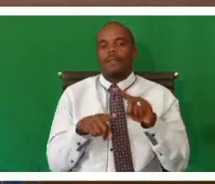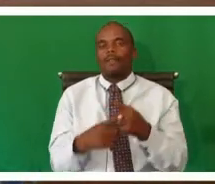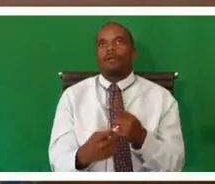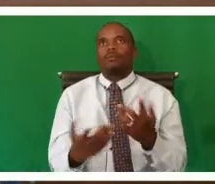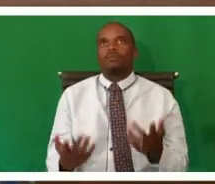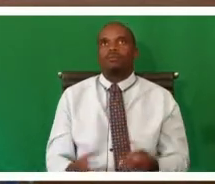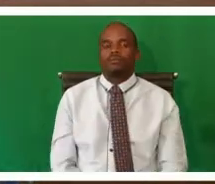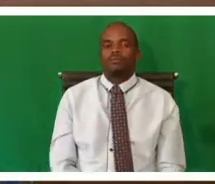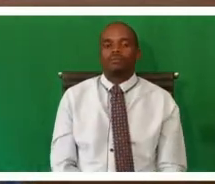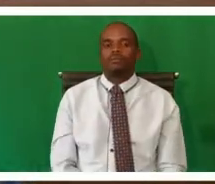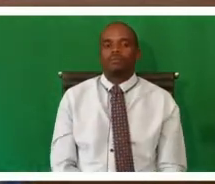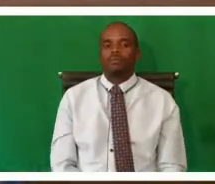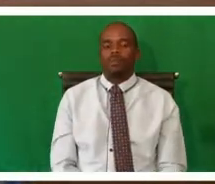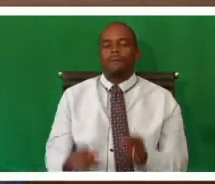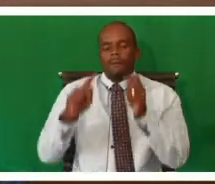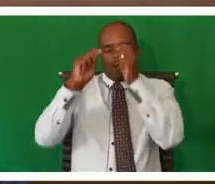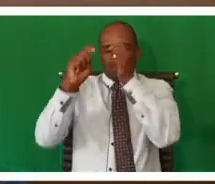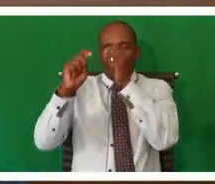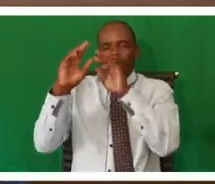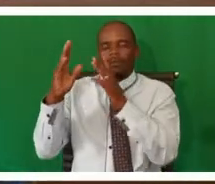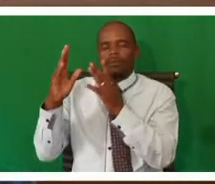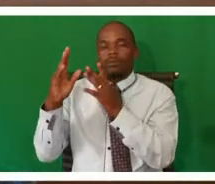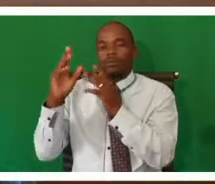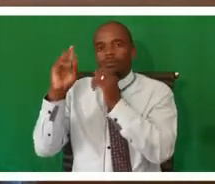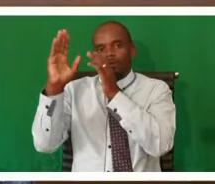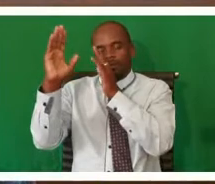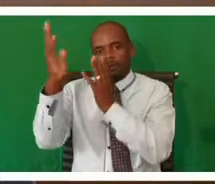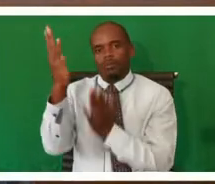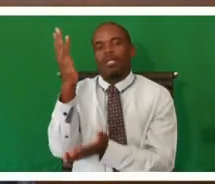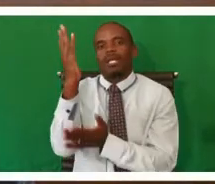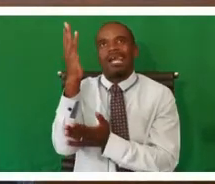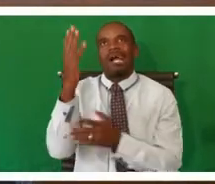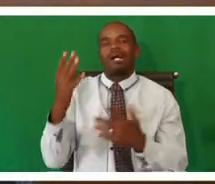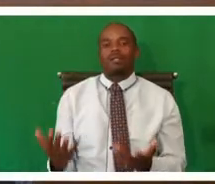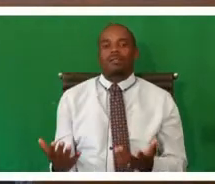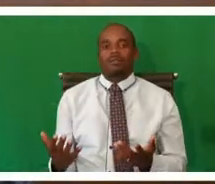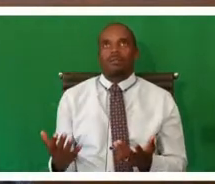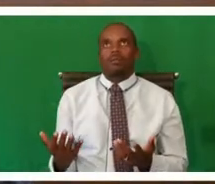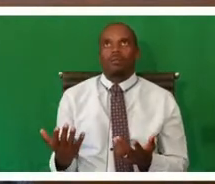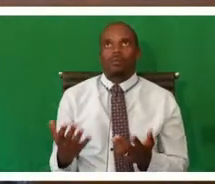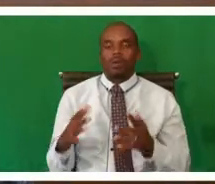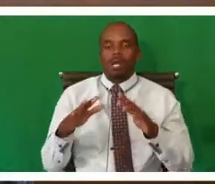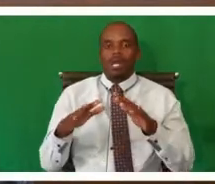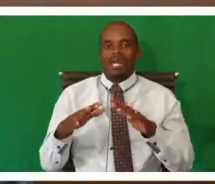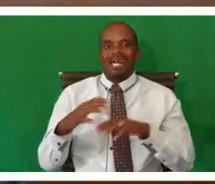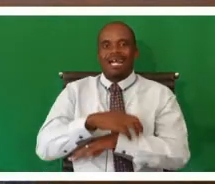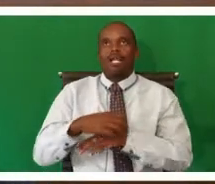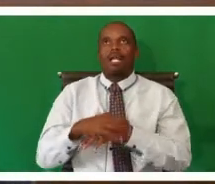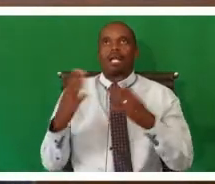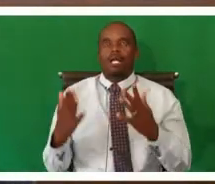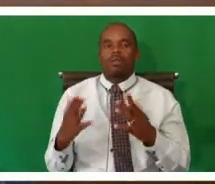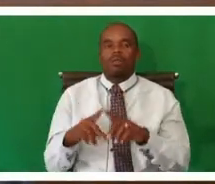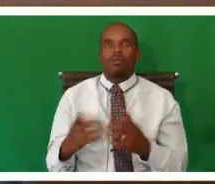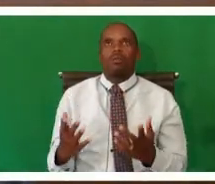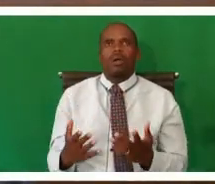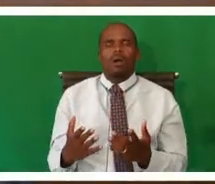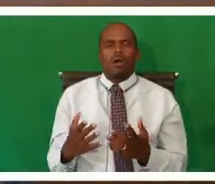our location provides opportunities for agricultural growth. It is therefore not surprising